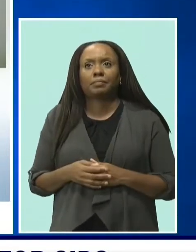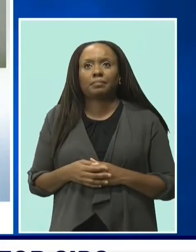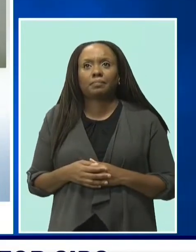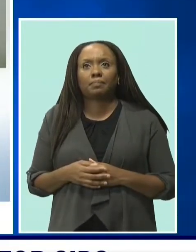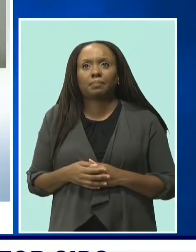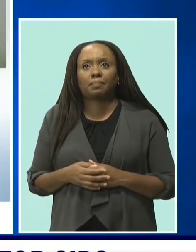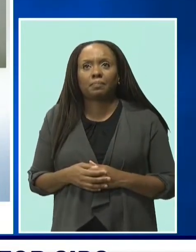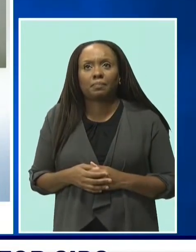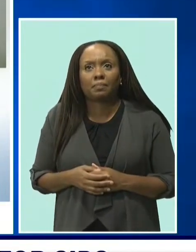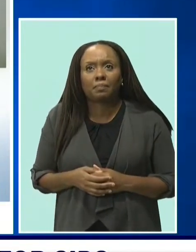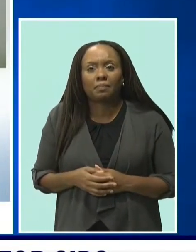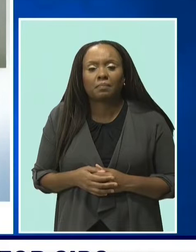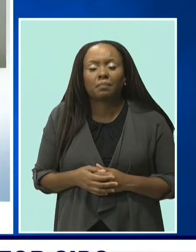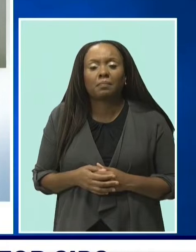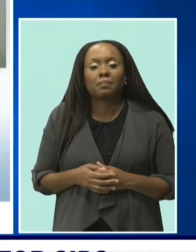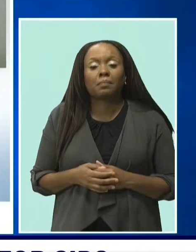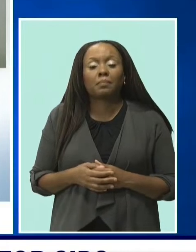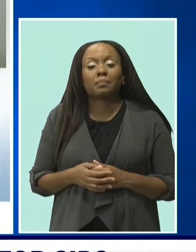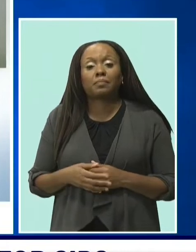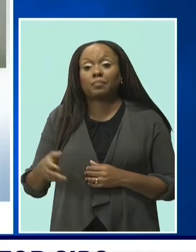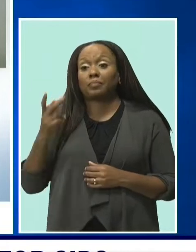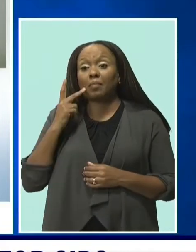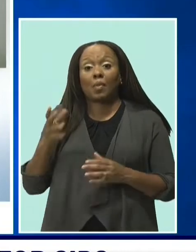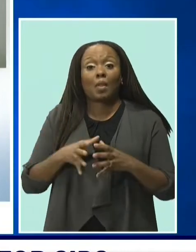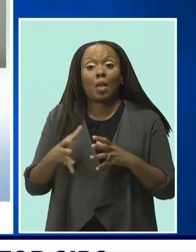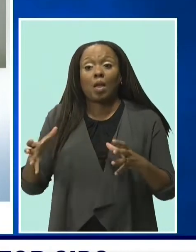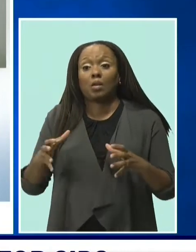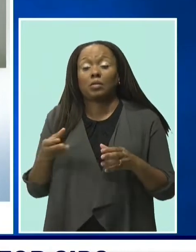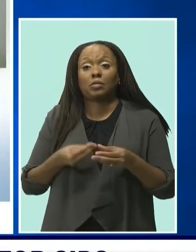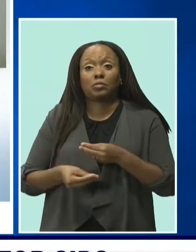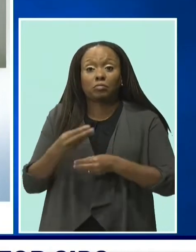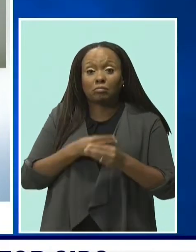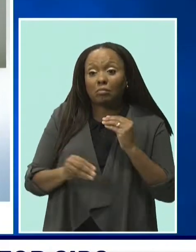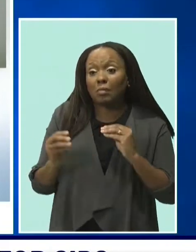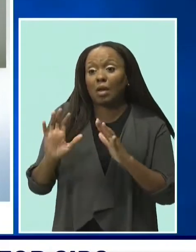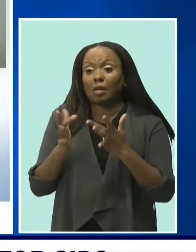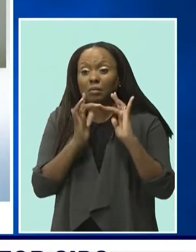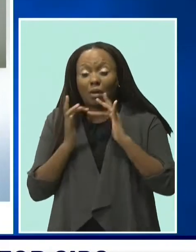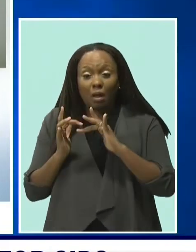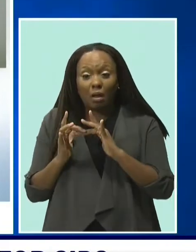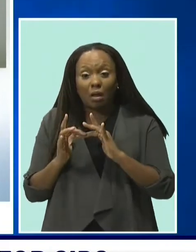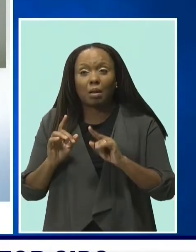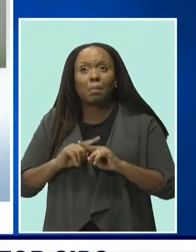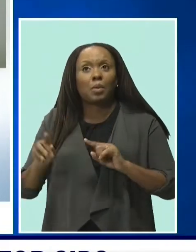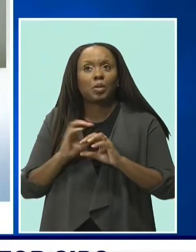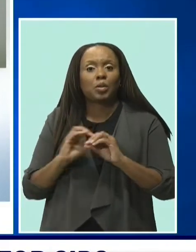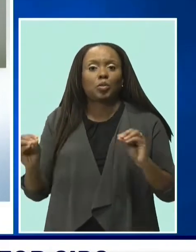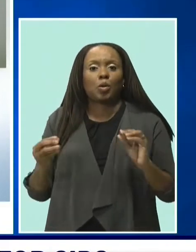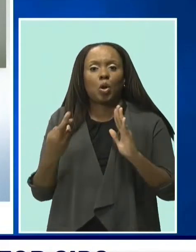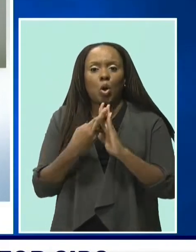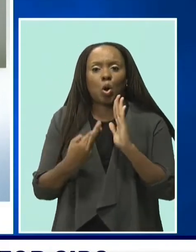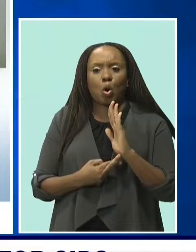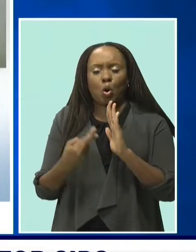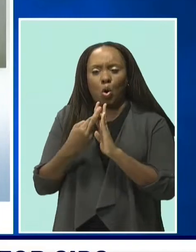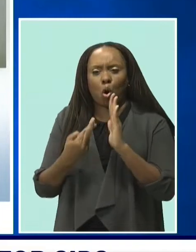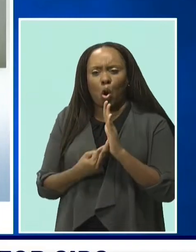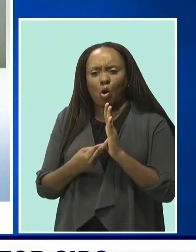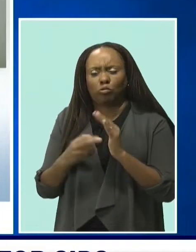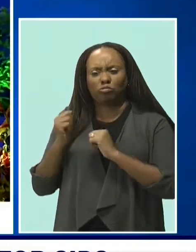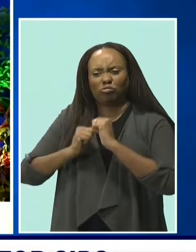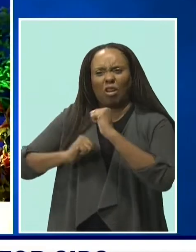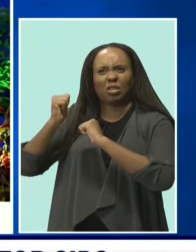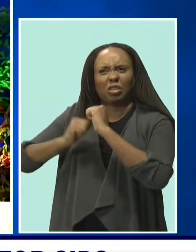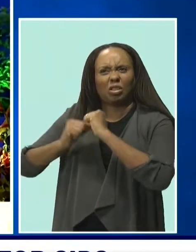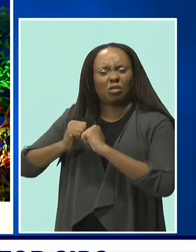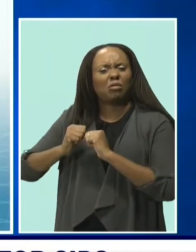great privatization of trade infrastructure online, but there's no regulatory framework for that and for how we get Caribbean people to